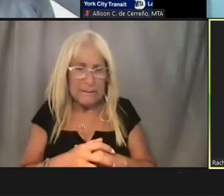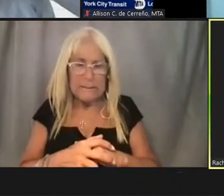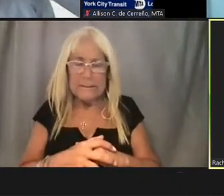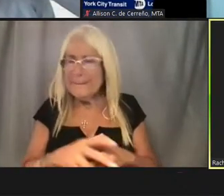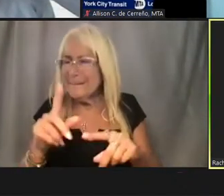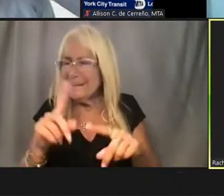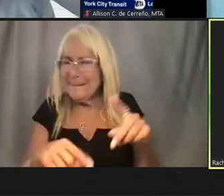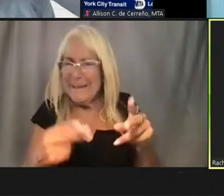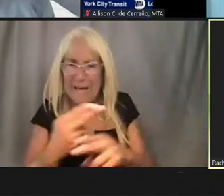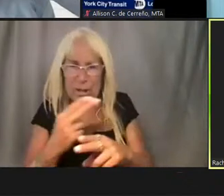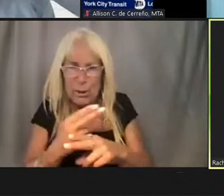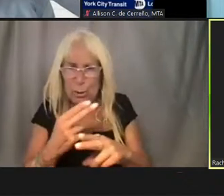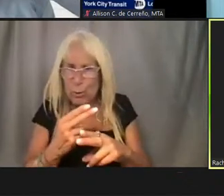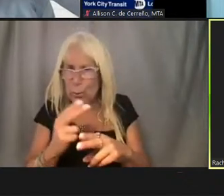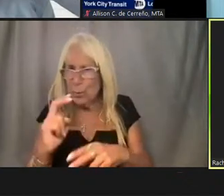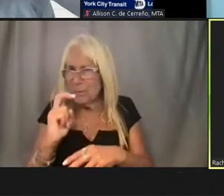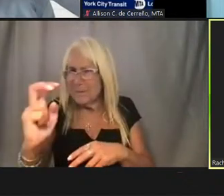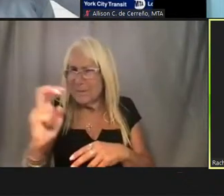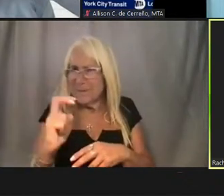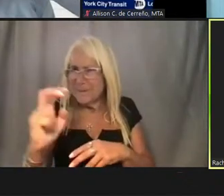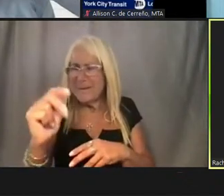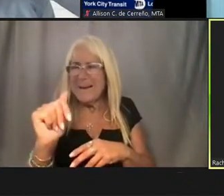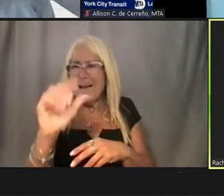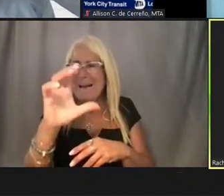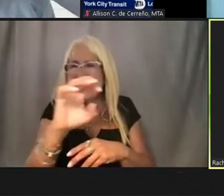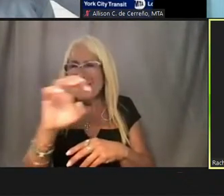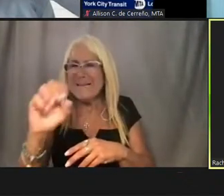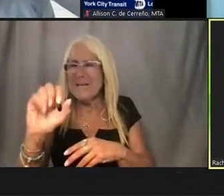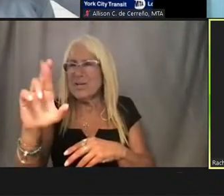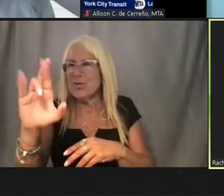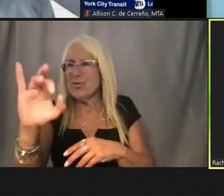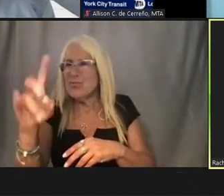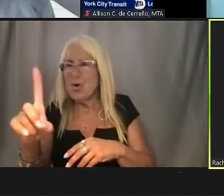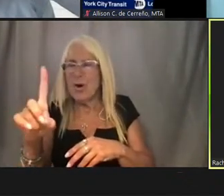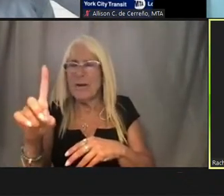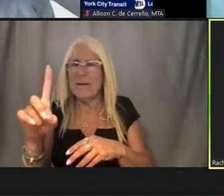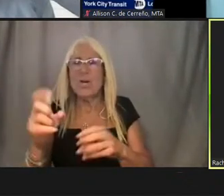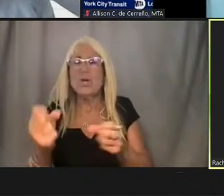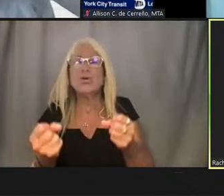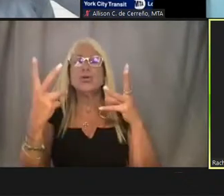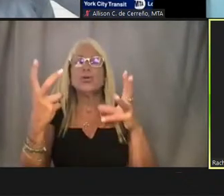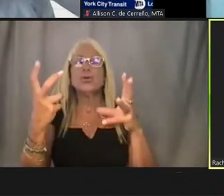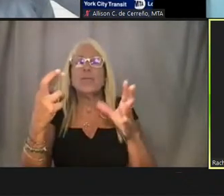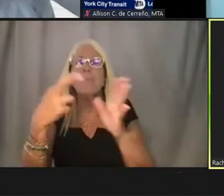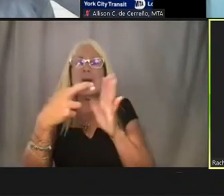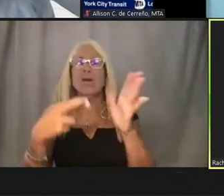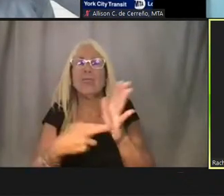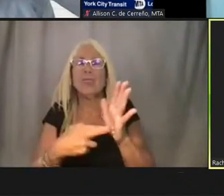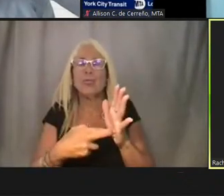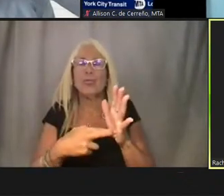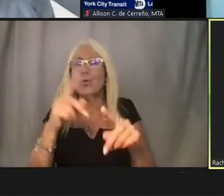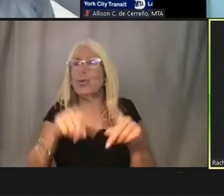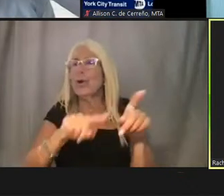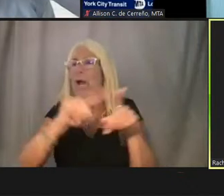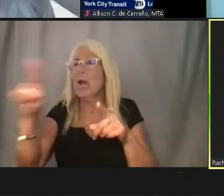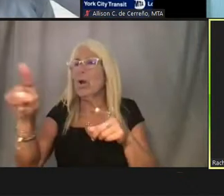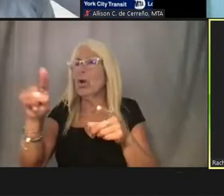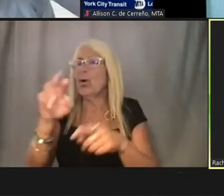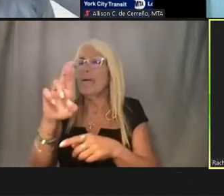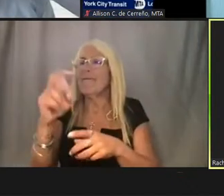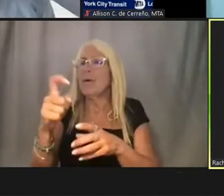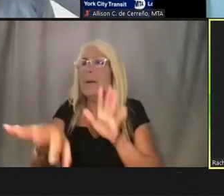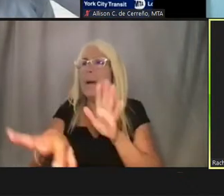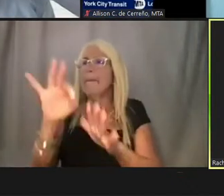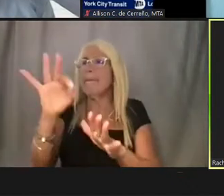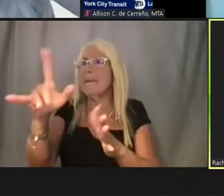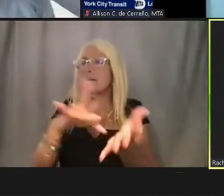can't use accessorize if you have MS there is two there are too many rules you have to wait 45 minutes you can't just go to the pharmacy and pick up a prescription